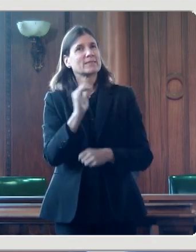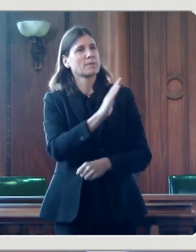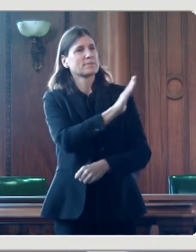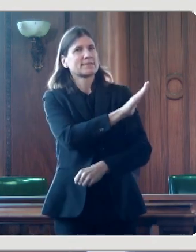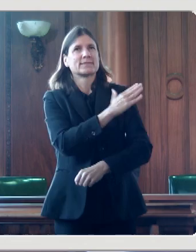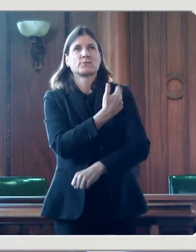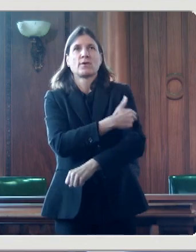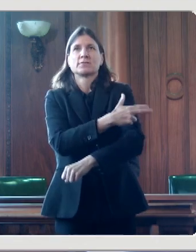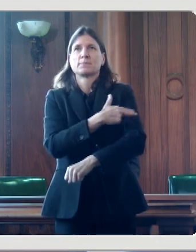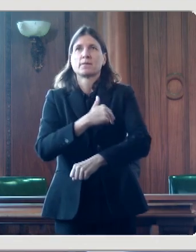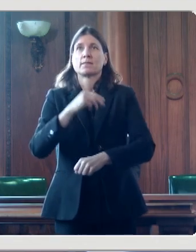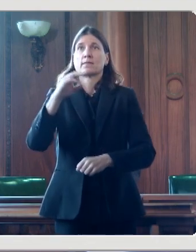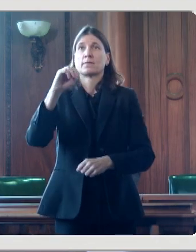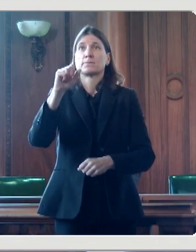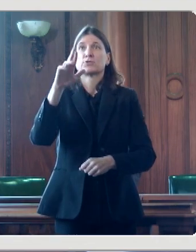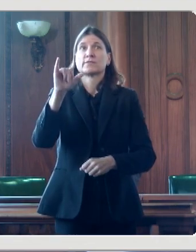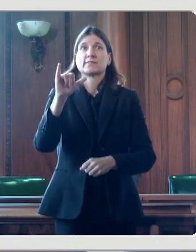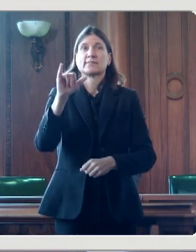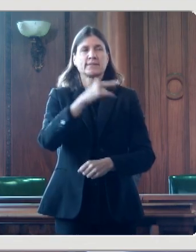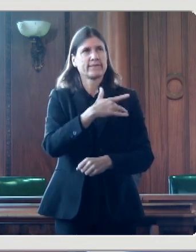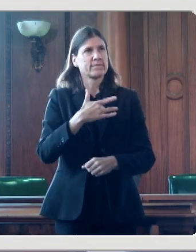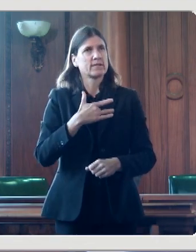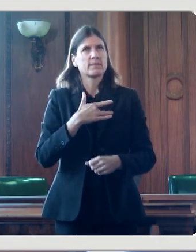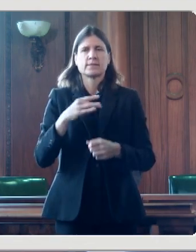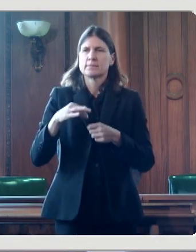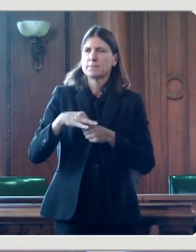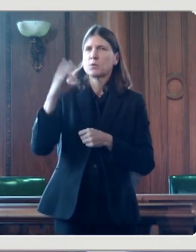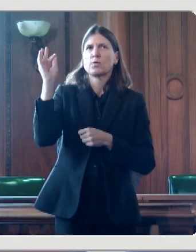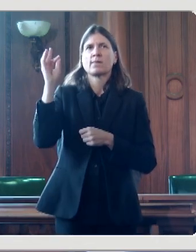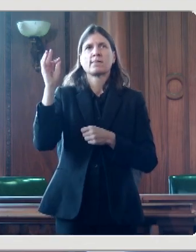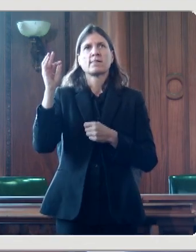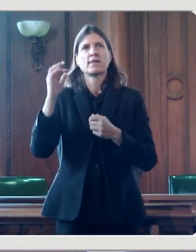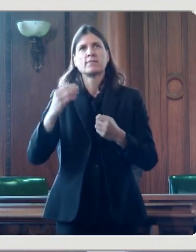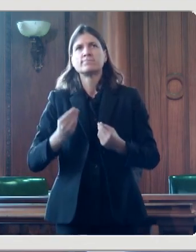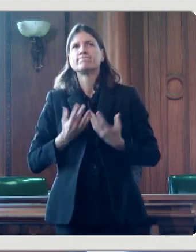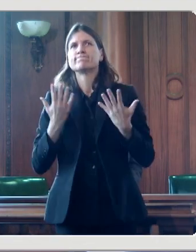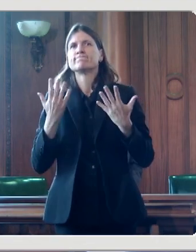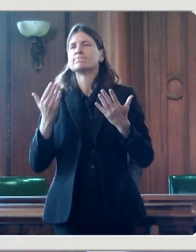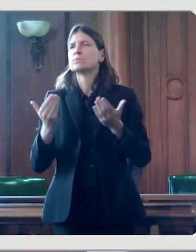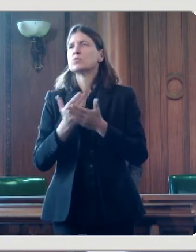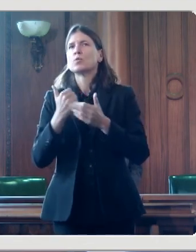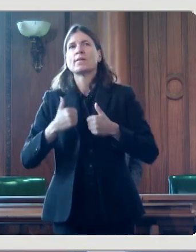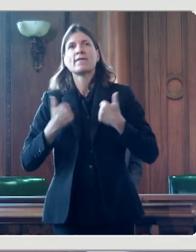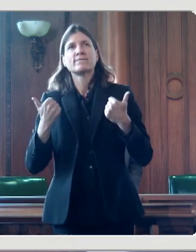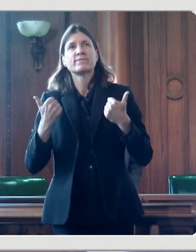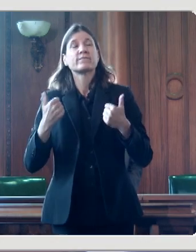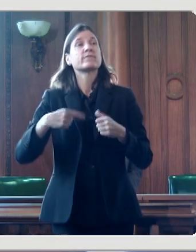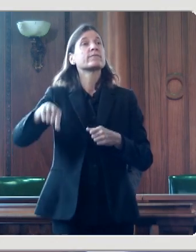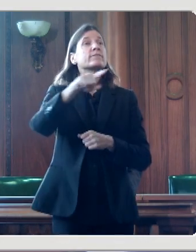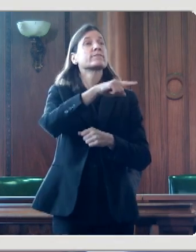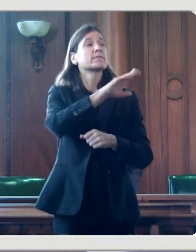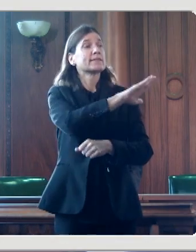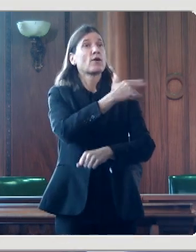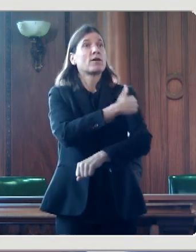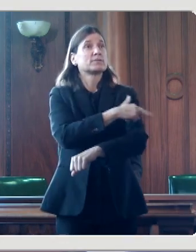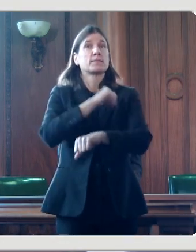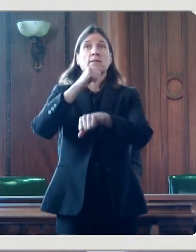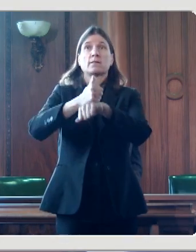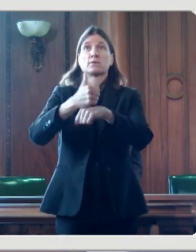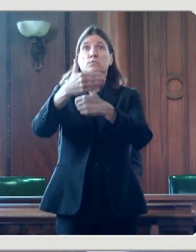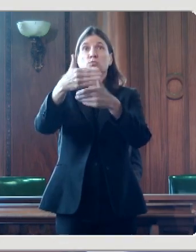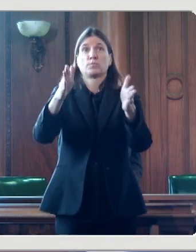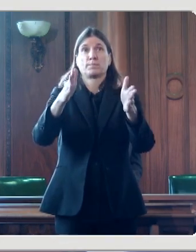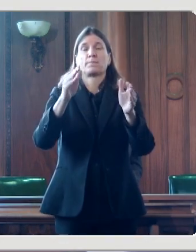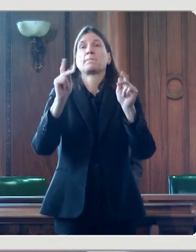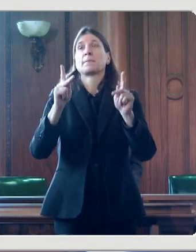rounds, our recharge rooms for colleagues, and our continued efforts to ground what we do in both purpose